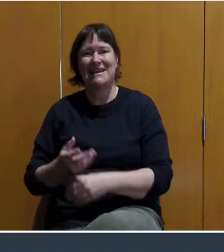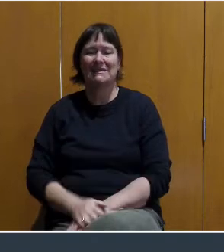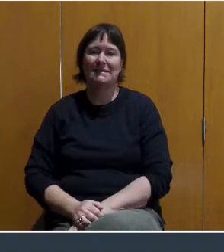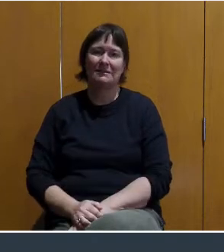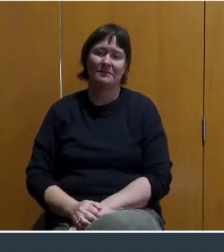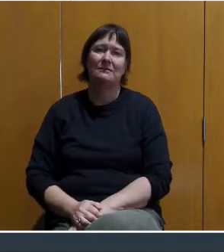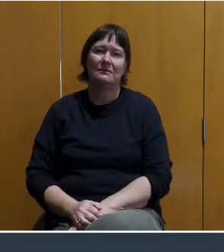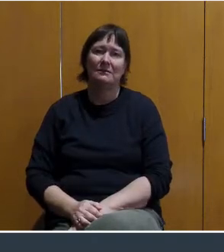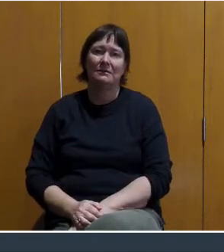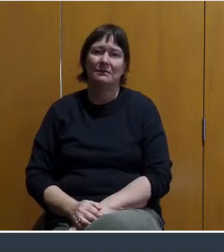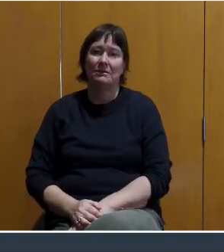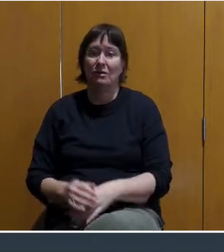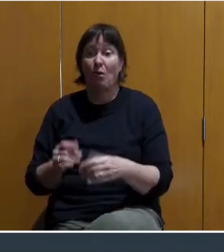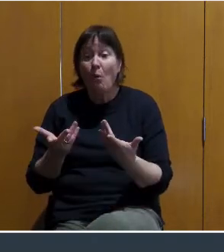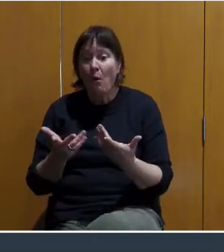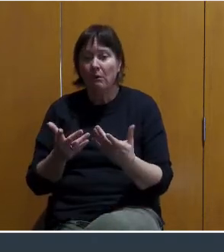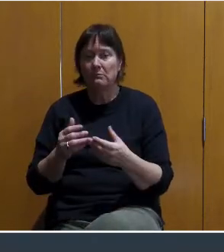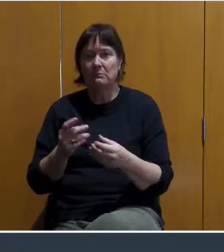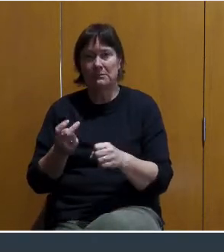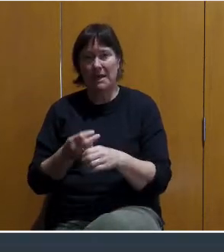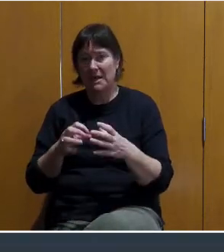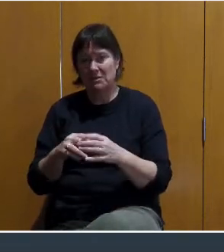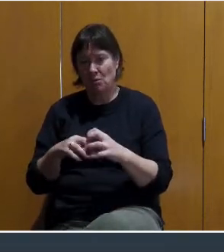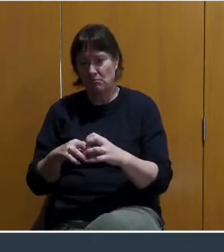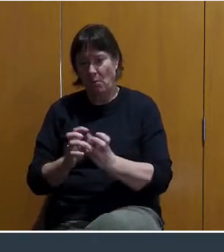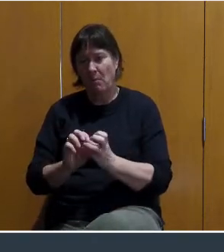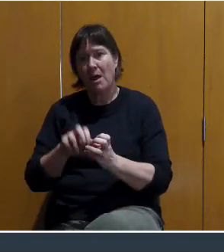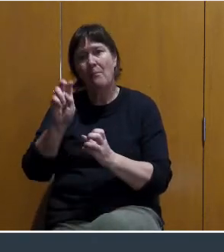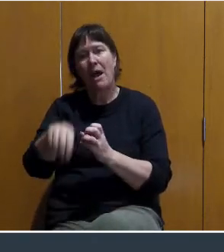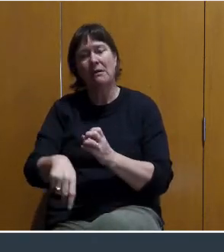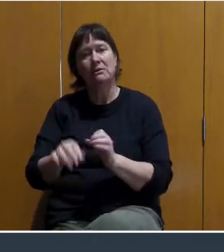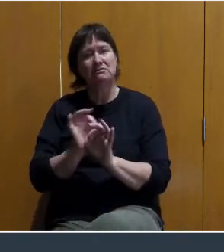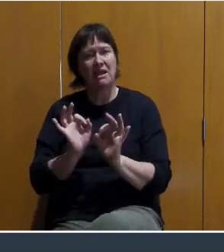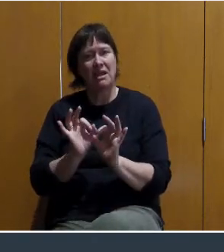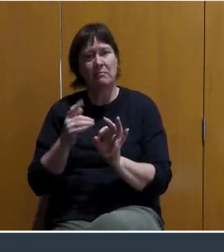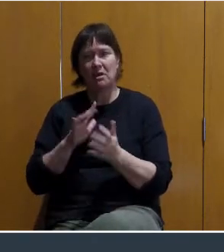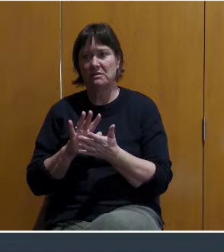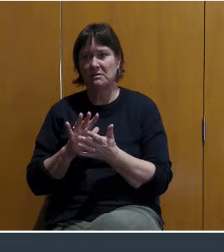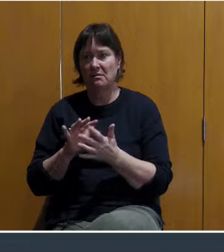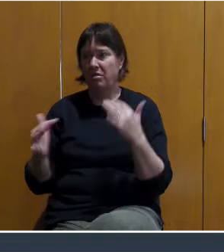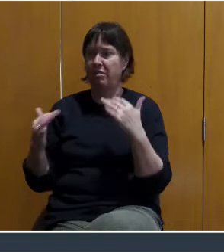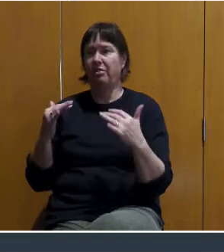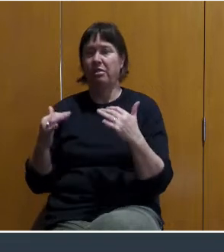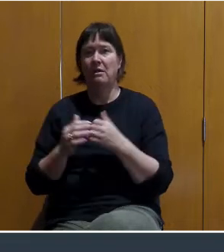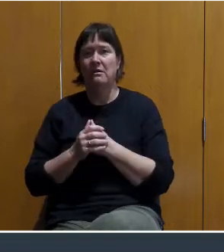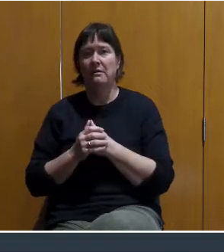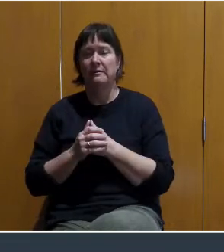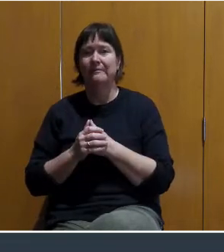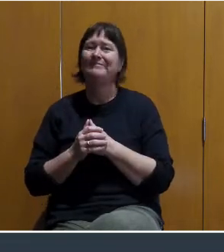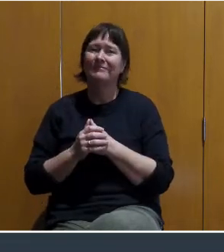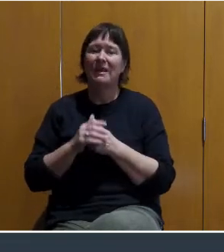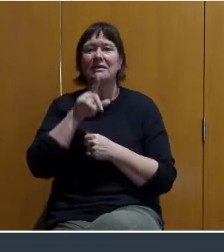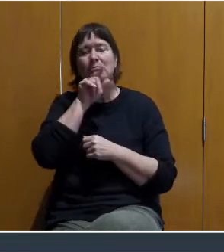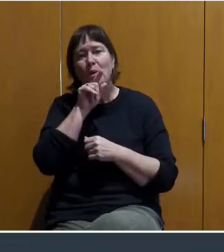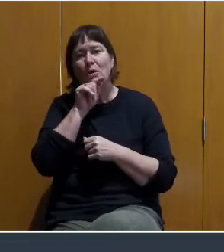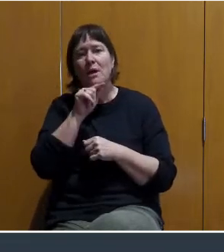the eggs just fail to incubate. So I don't think I said that the banded dotterel is an endemic species to New